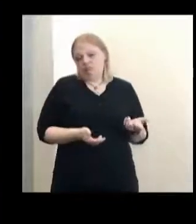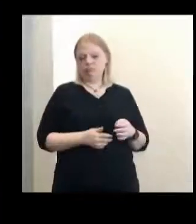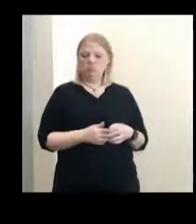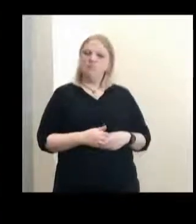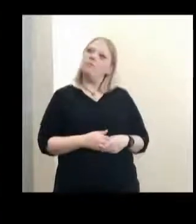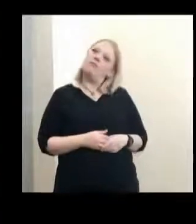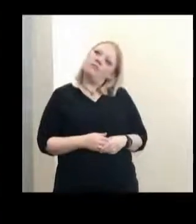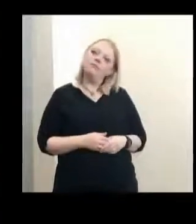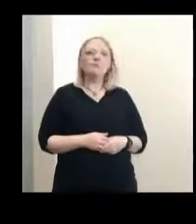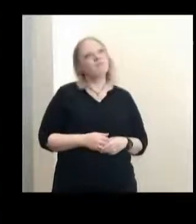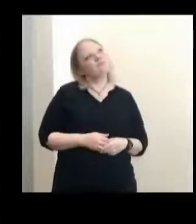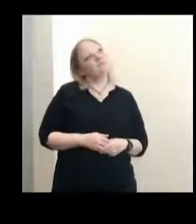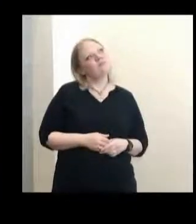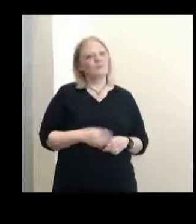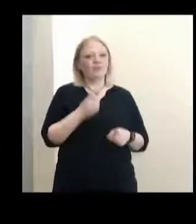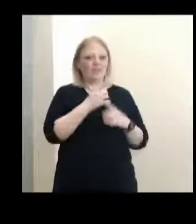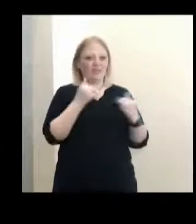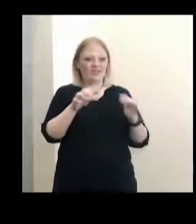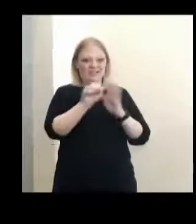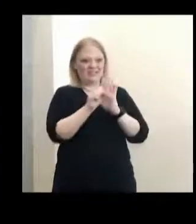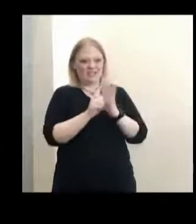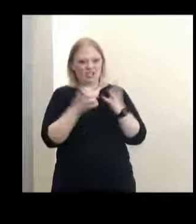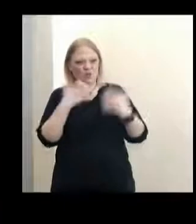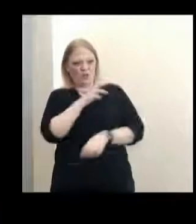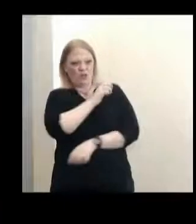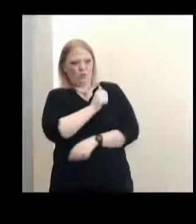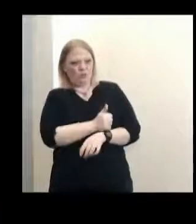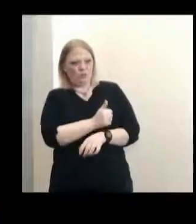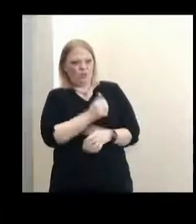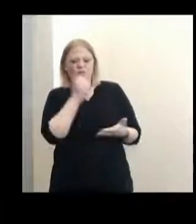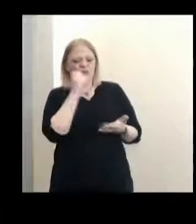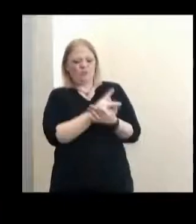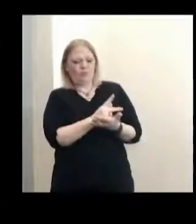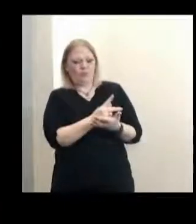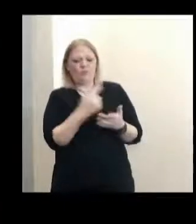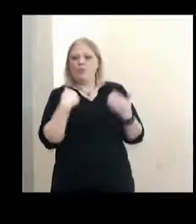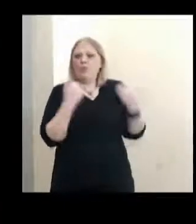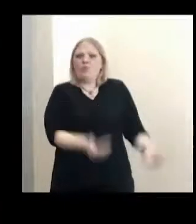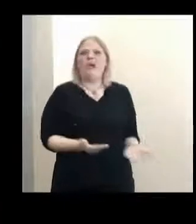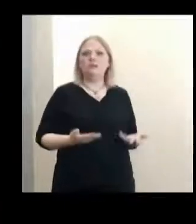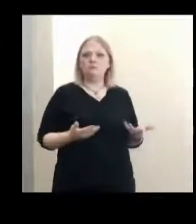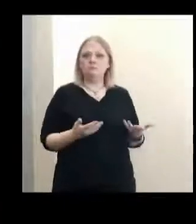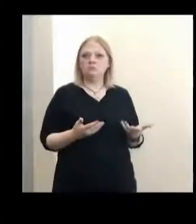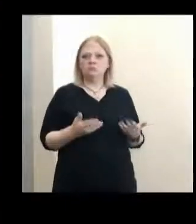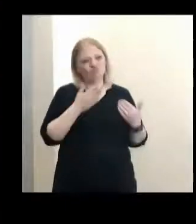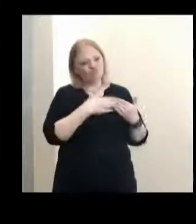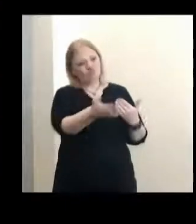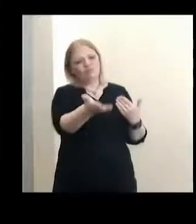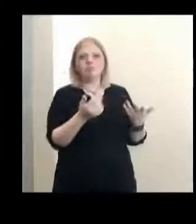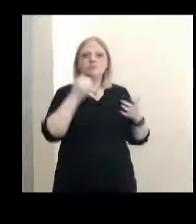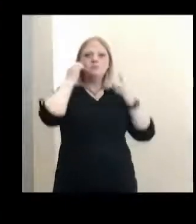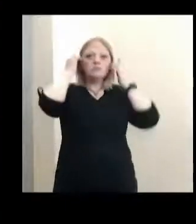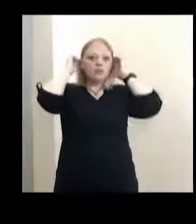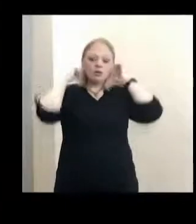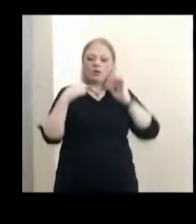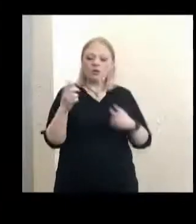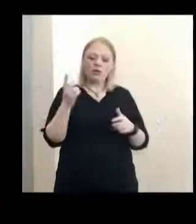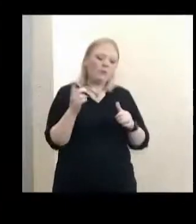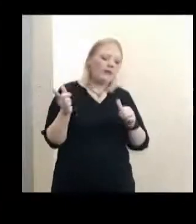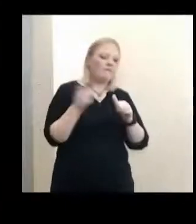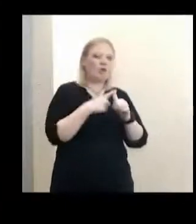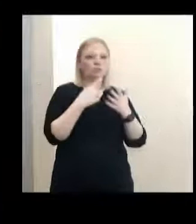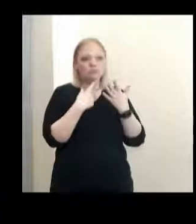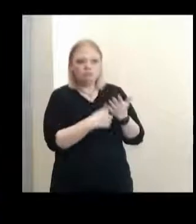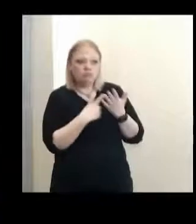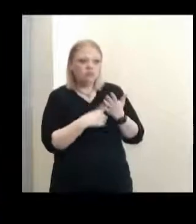At this point, if the state doesn't want to approve it, we move on. And that's what we've done. We've moved forward. That's why when I first talked about the mass vaccination site at the